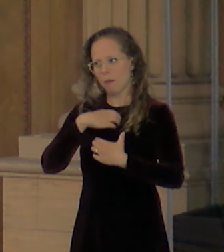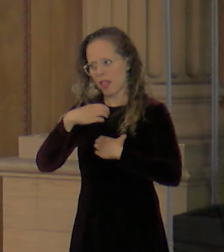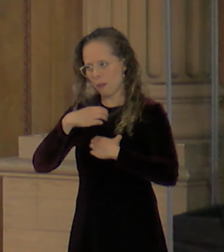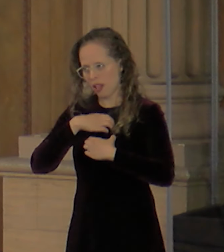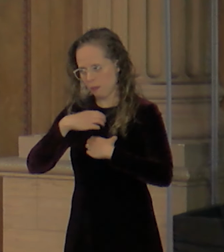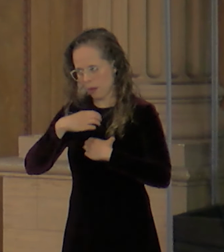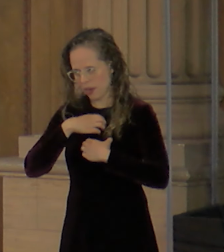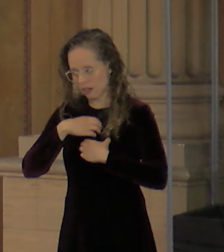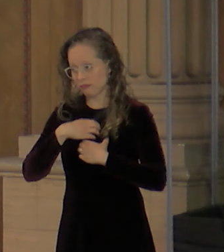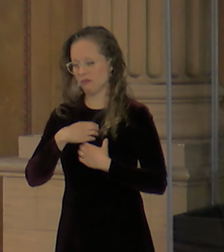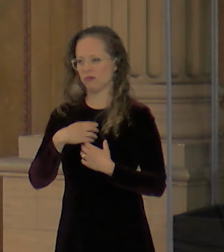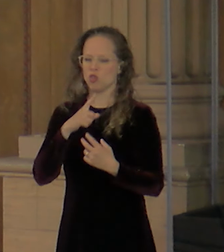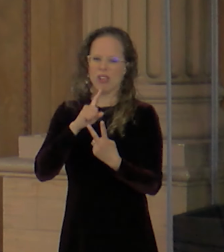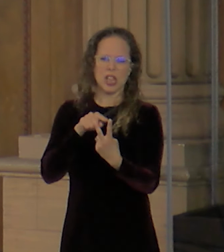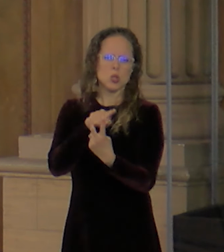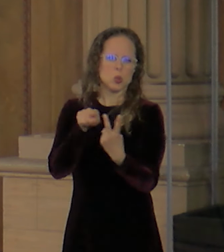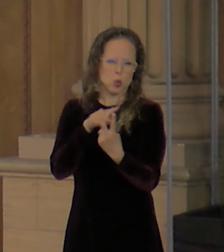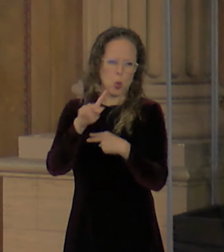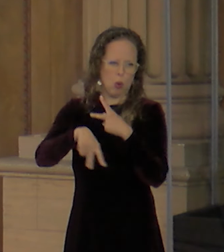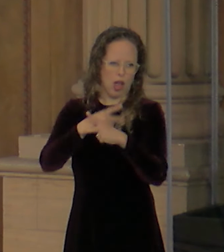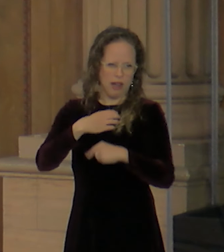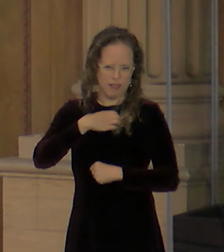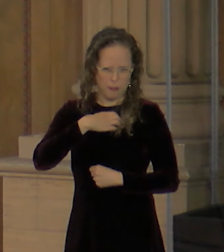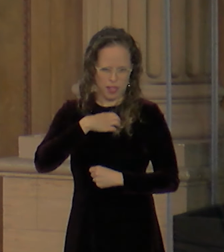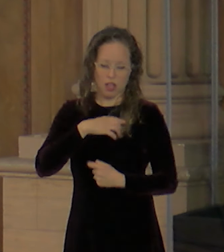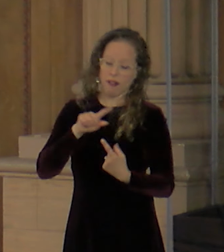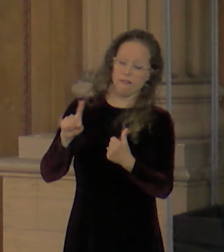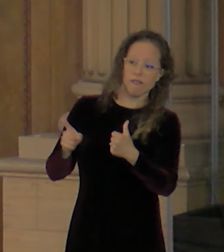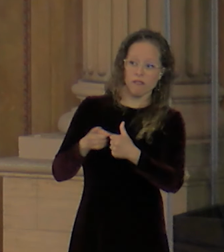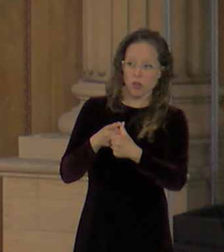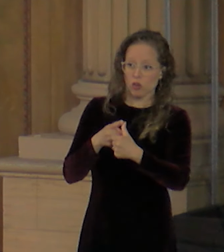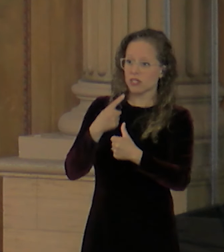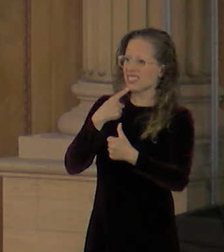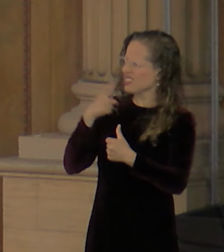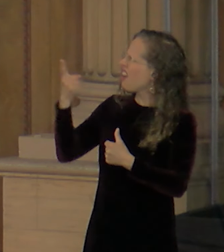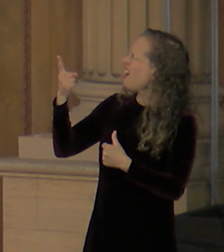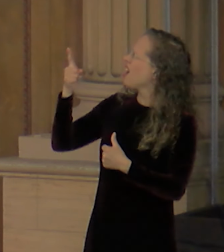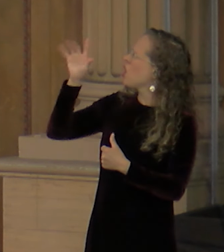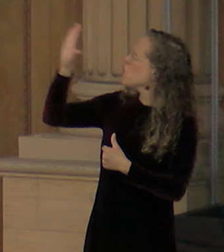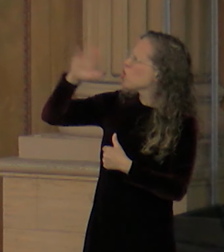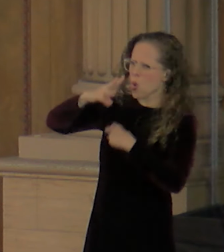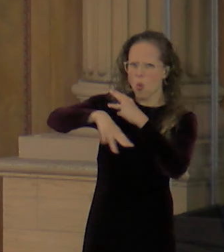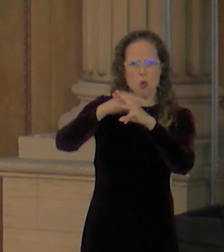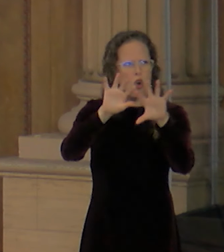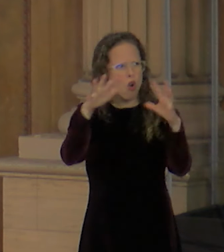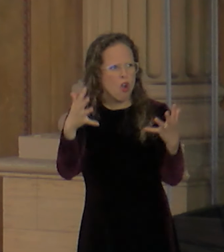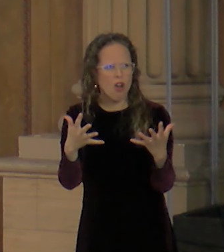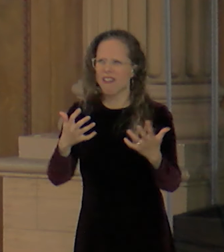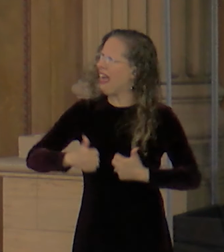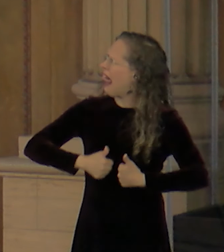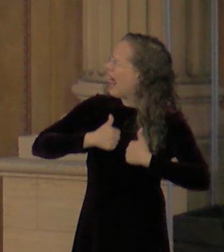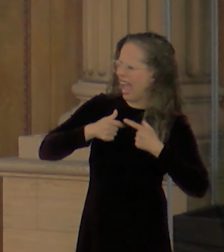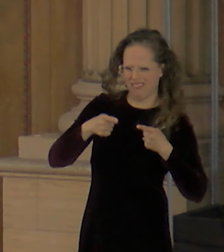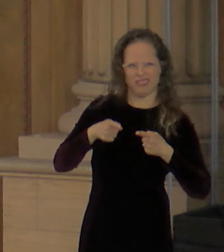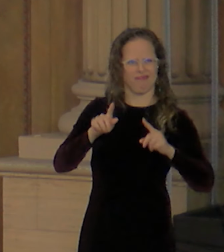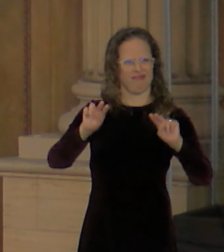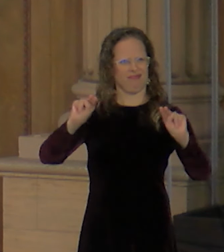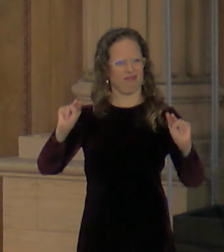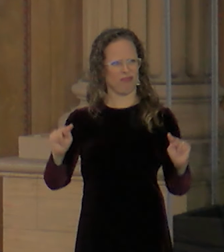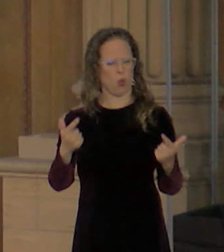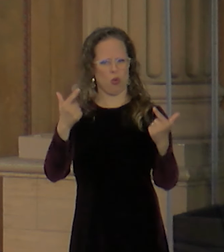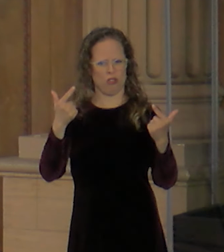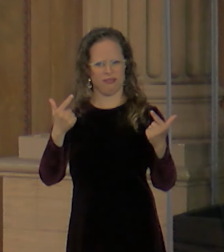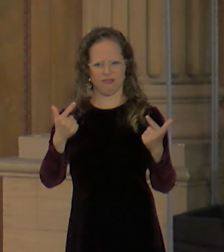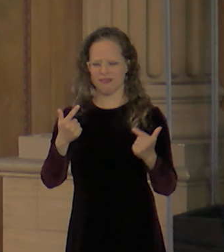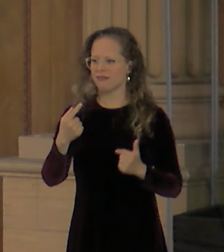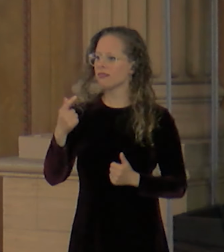complaint. One is that the world that God made and the life that God made is not good. In Job 14:1, it says, "Man who is born of